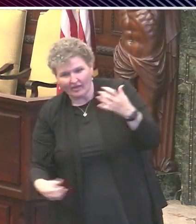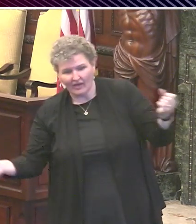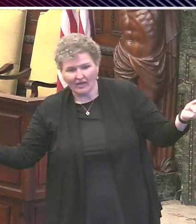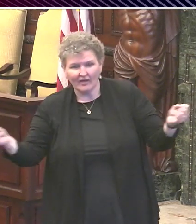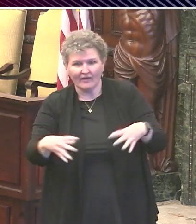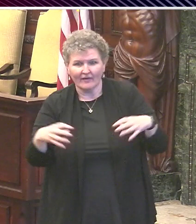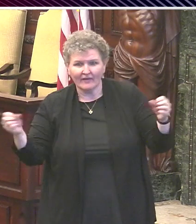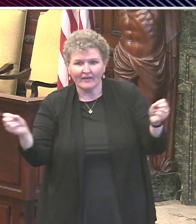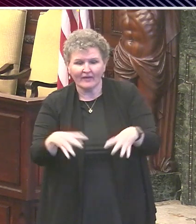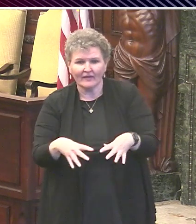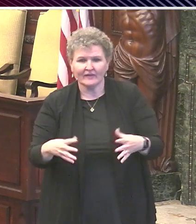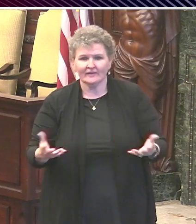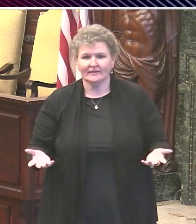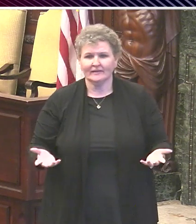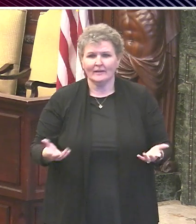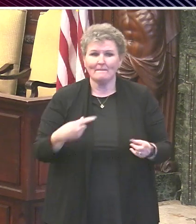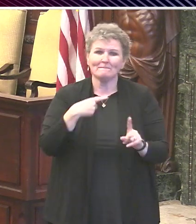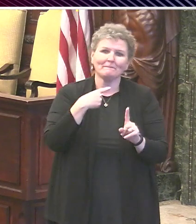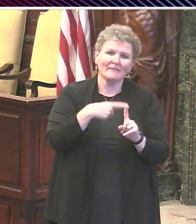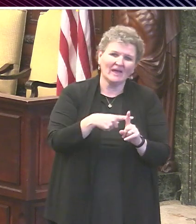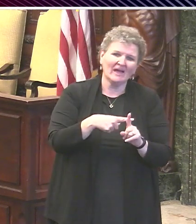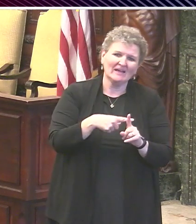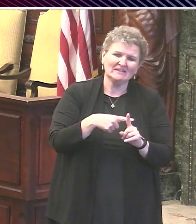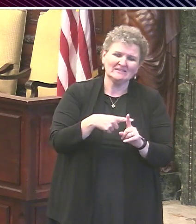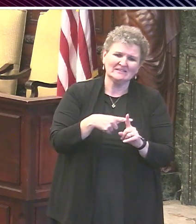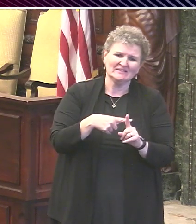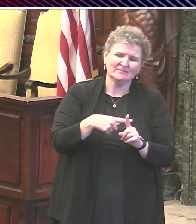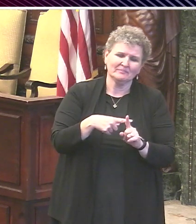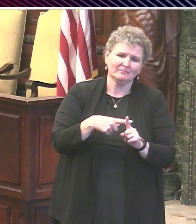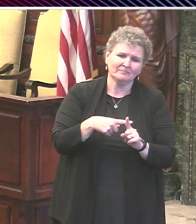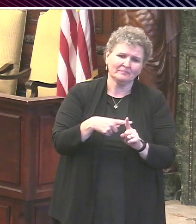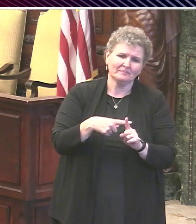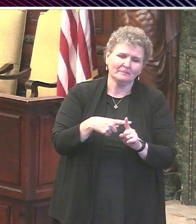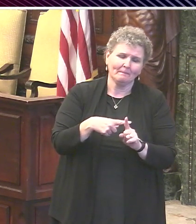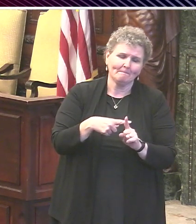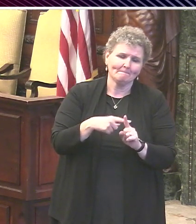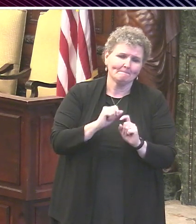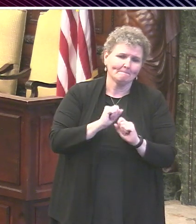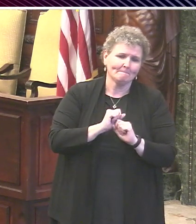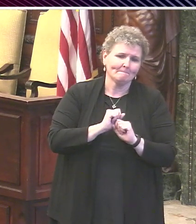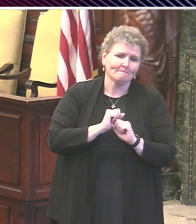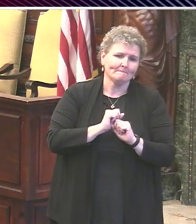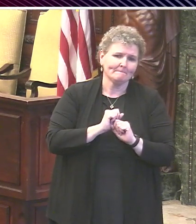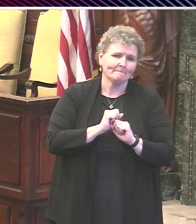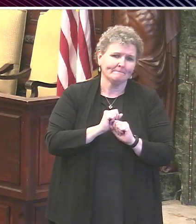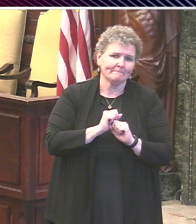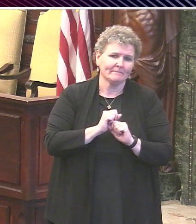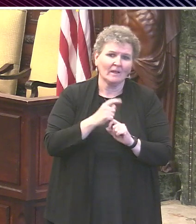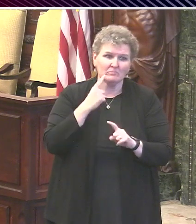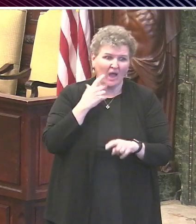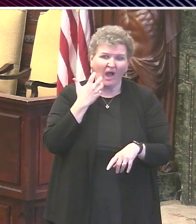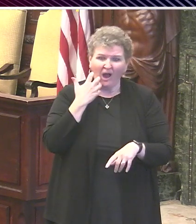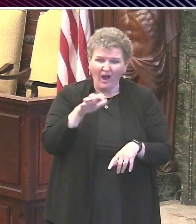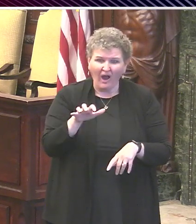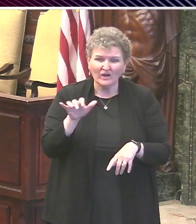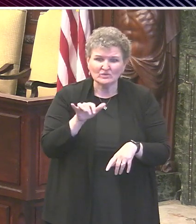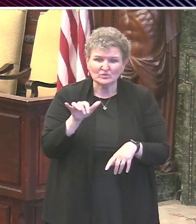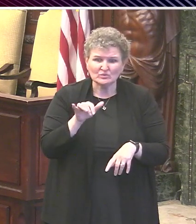It's been a little hot too, but it's been a little hot too. By the way, if anybody's not noticed that, it's been hot, and